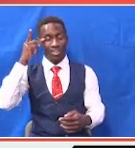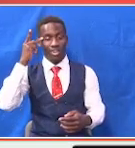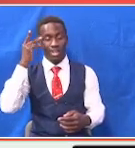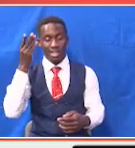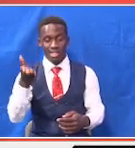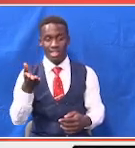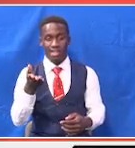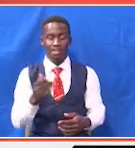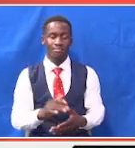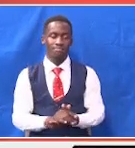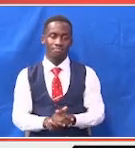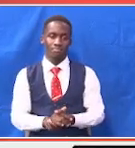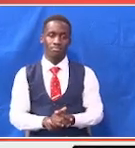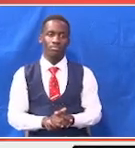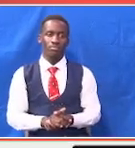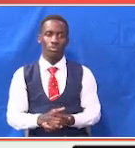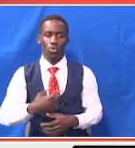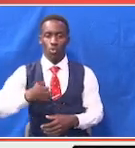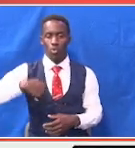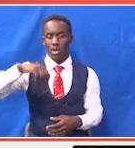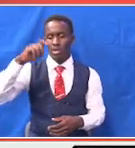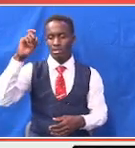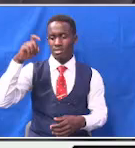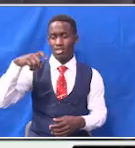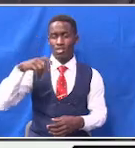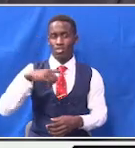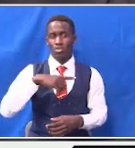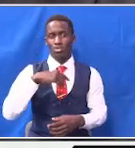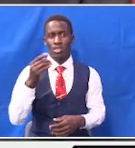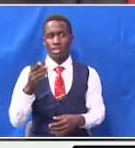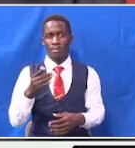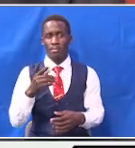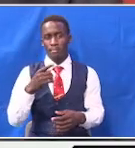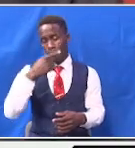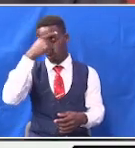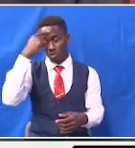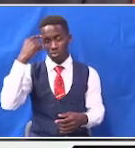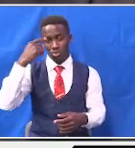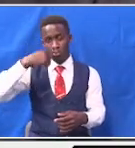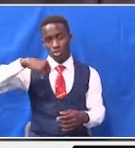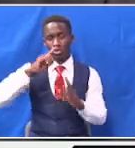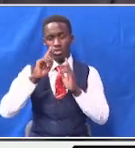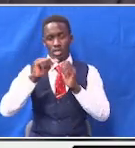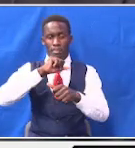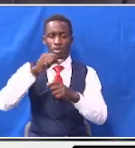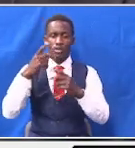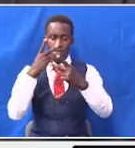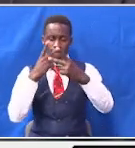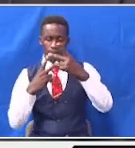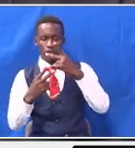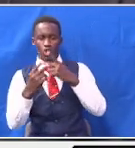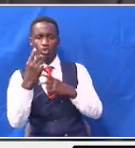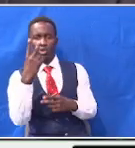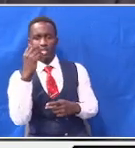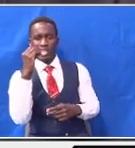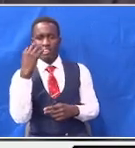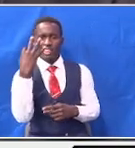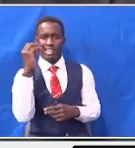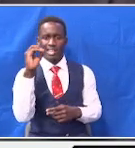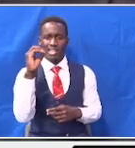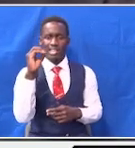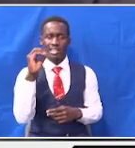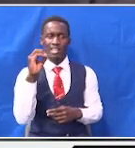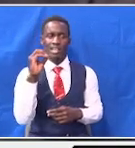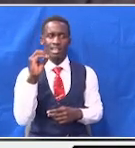the that's goal. A goal. That's a we, target. No, we need to be. All right. We're talking about Vision 2030. Now, uh-huh. What is that Vision 2030? Uh-huh.